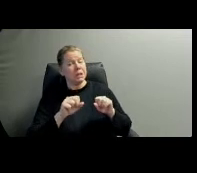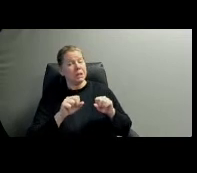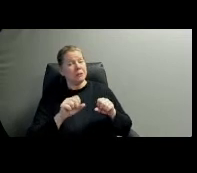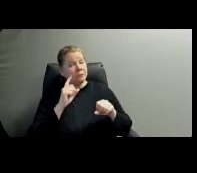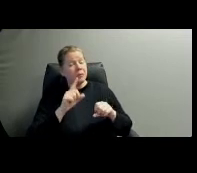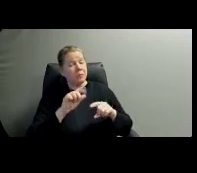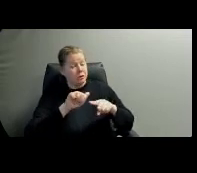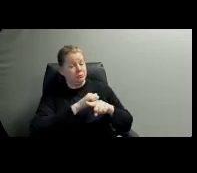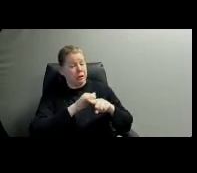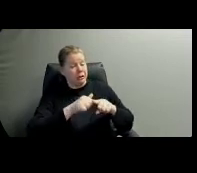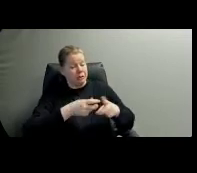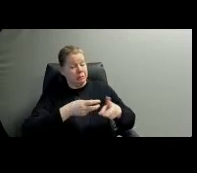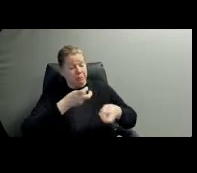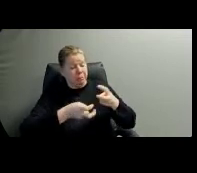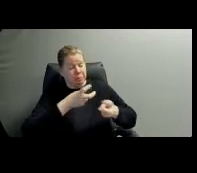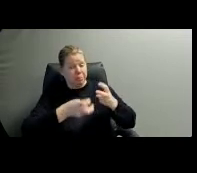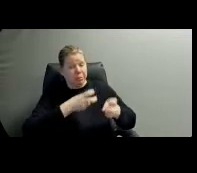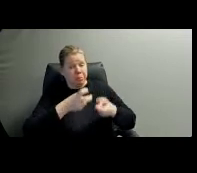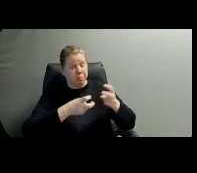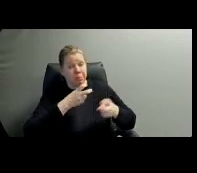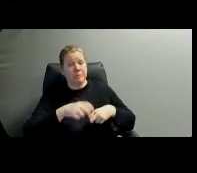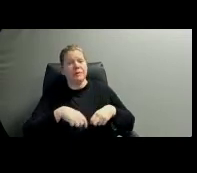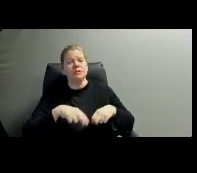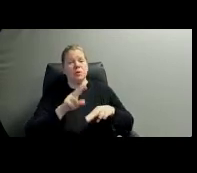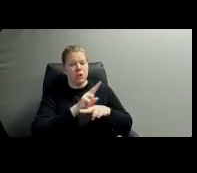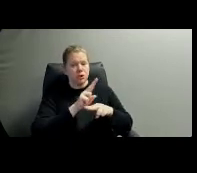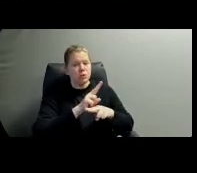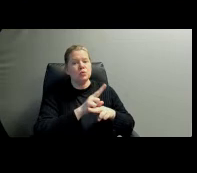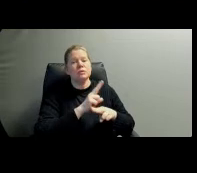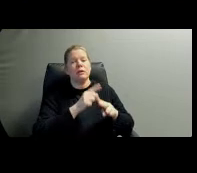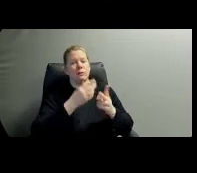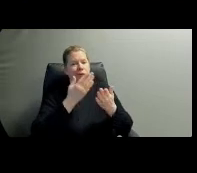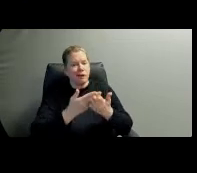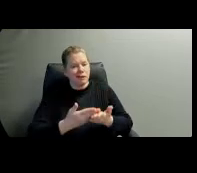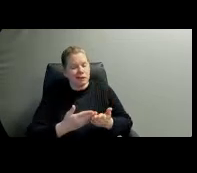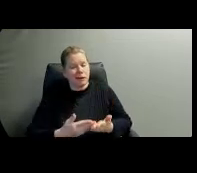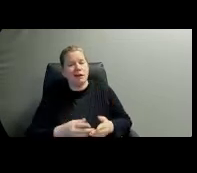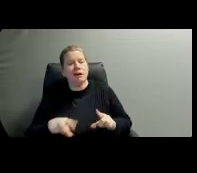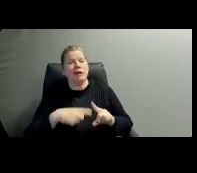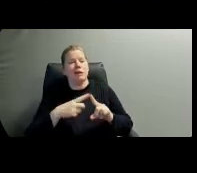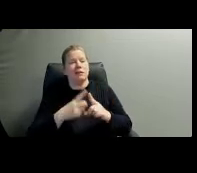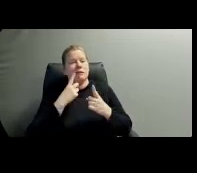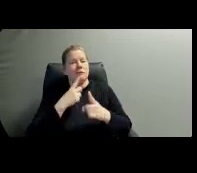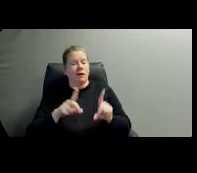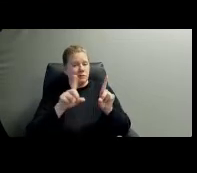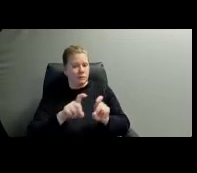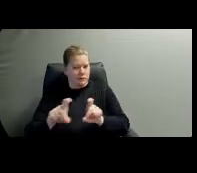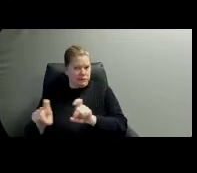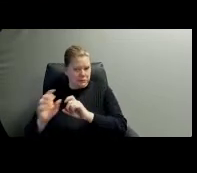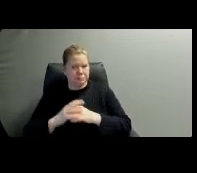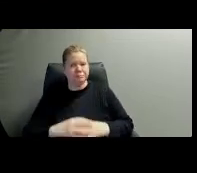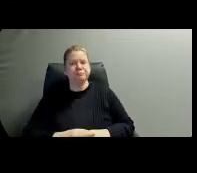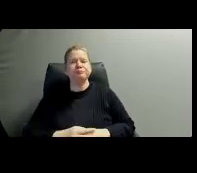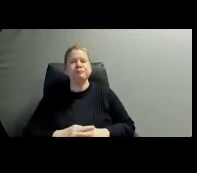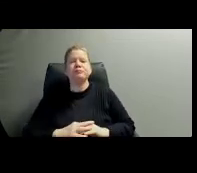set. We train the model using the train set, validate it for like further tuning, and then finally test it on the test set.